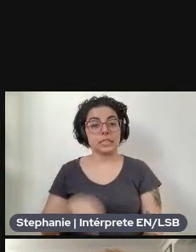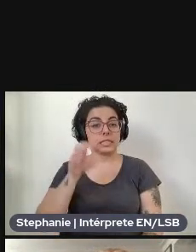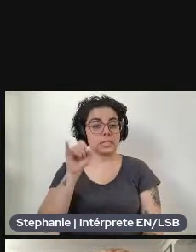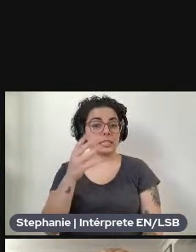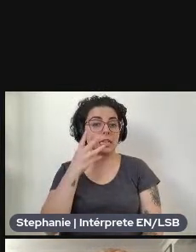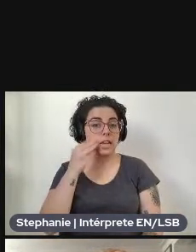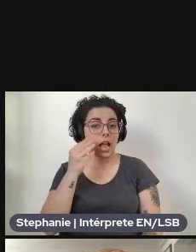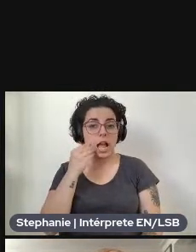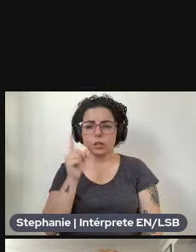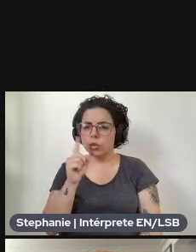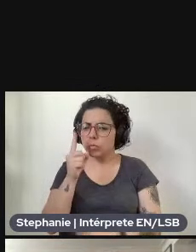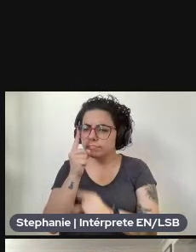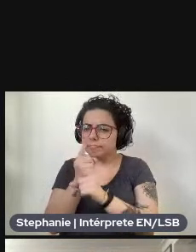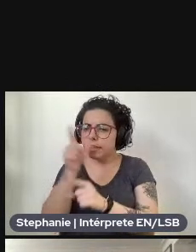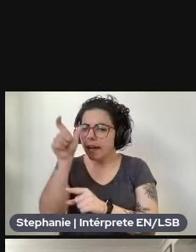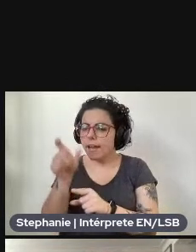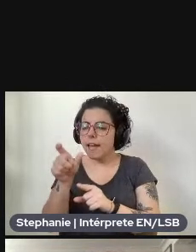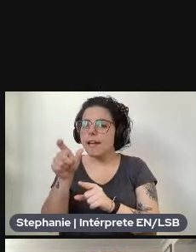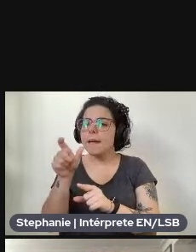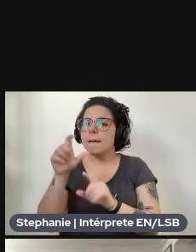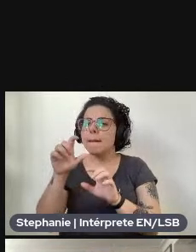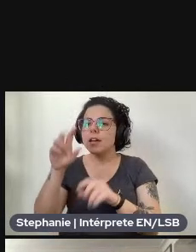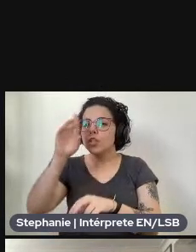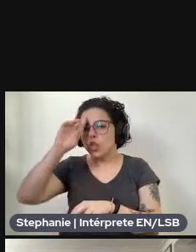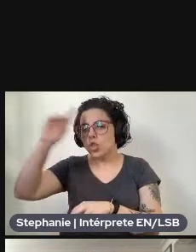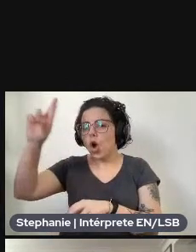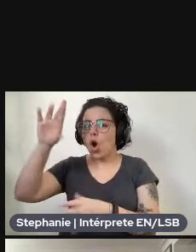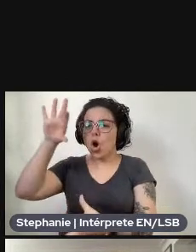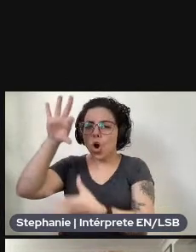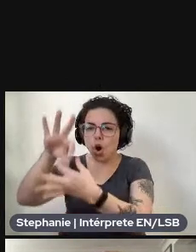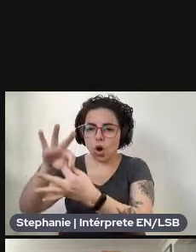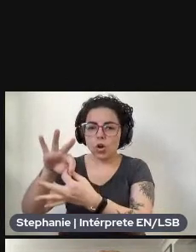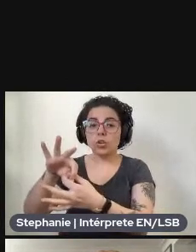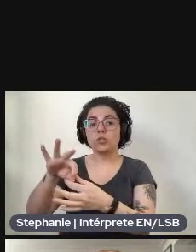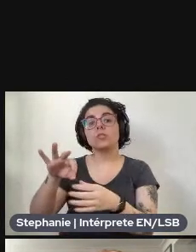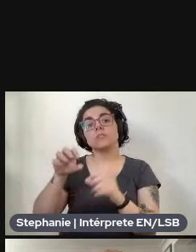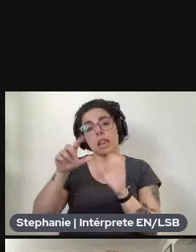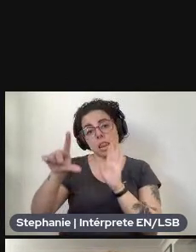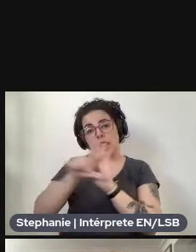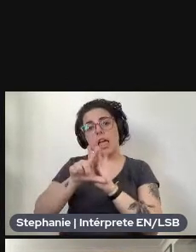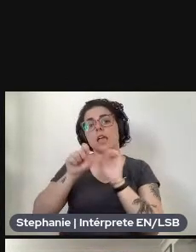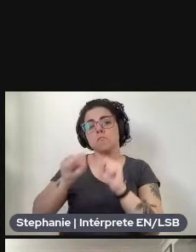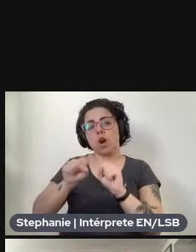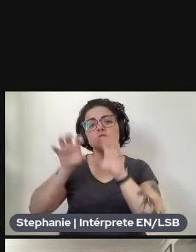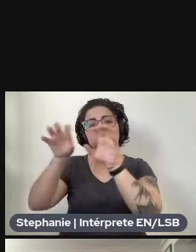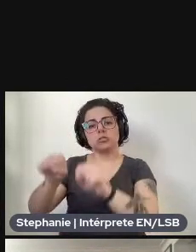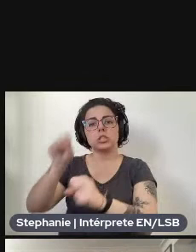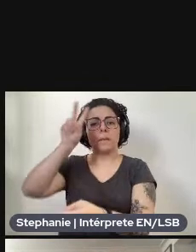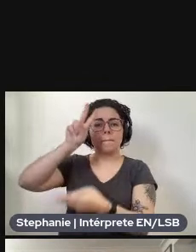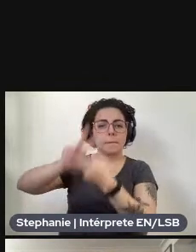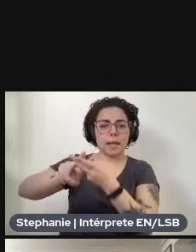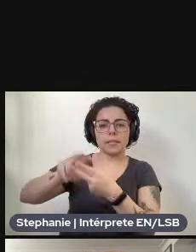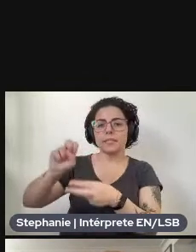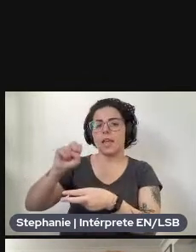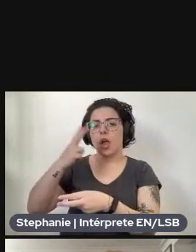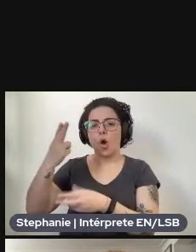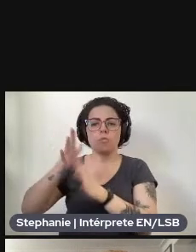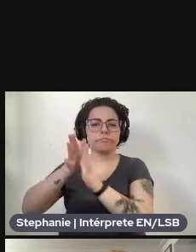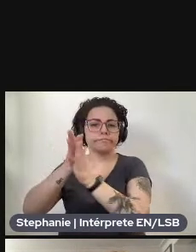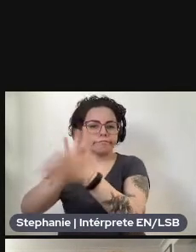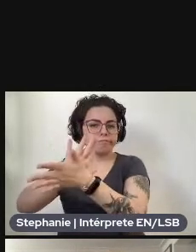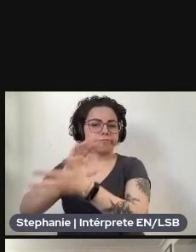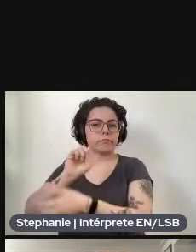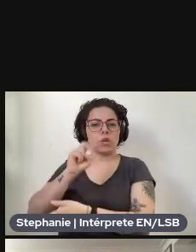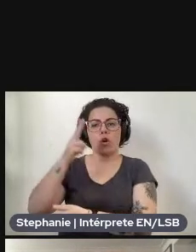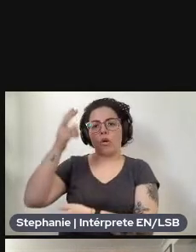be lawfully seized, detained, destroyed, or otherwise disposed. Don't let